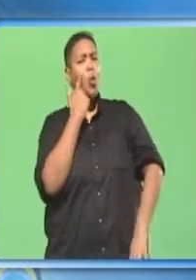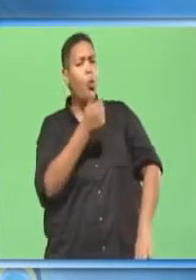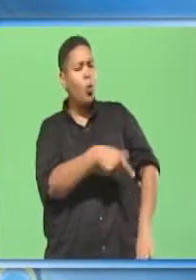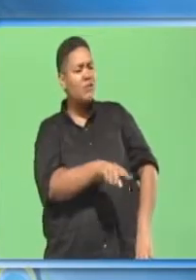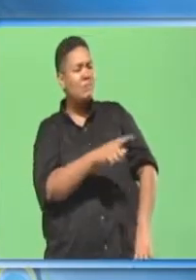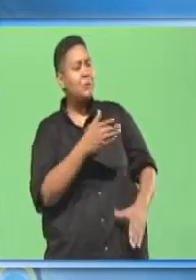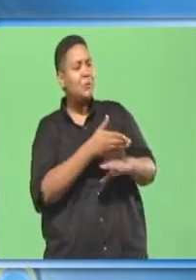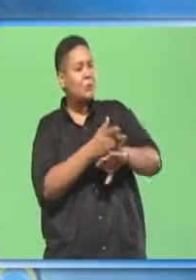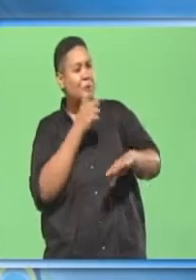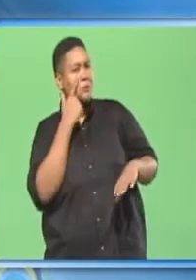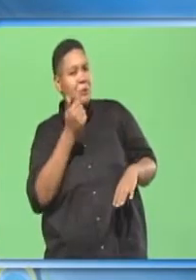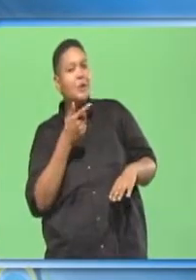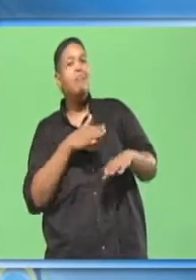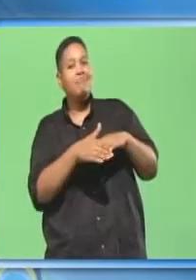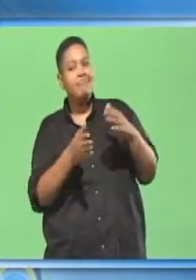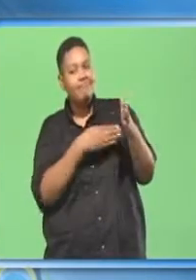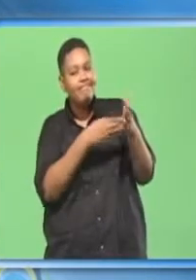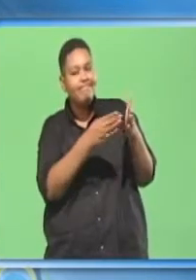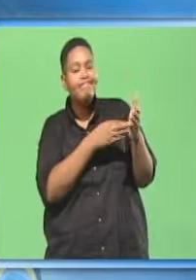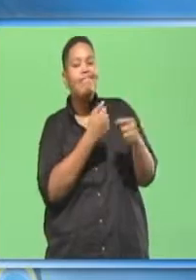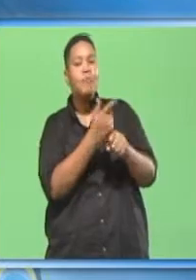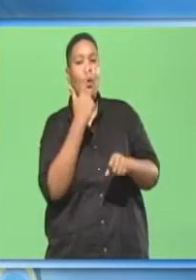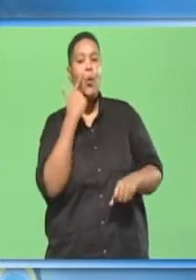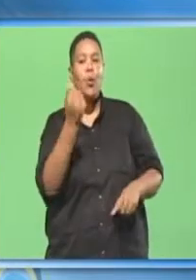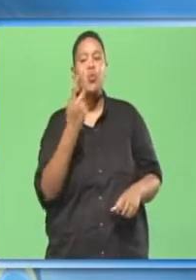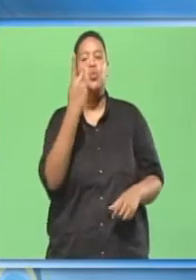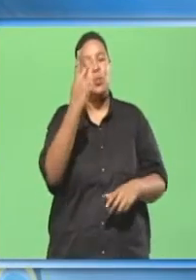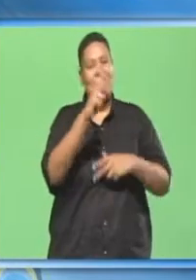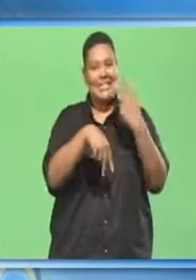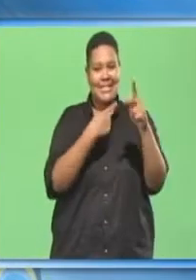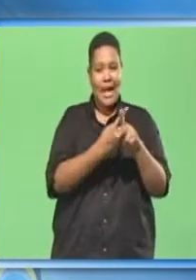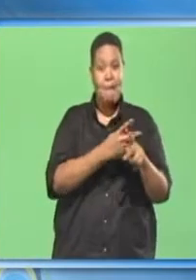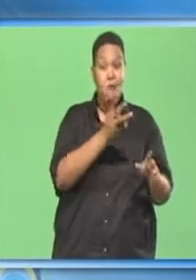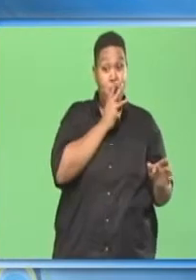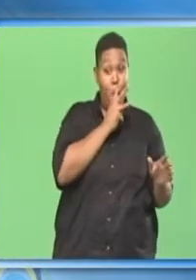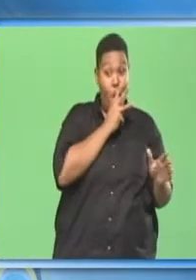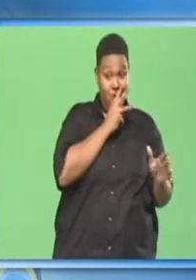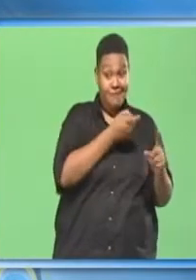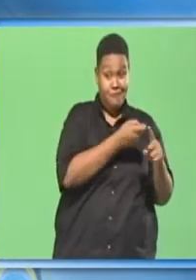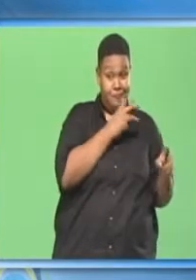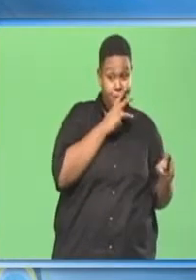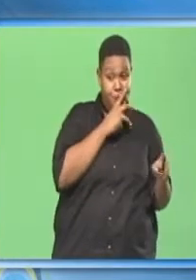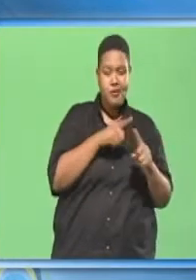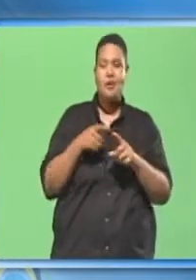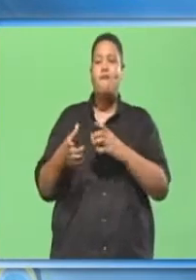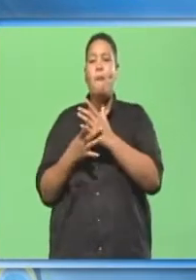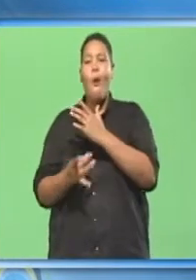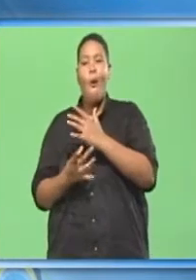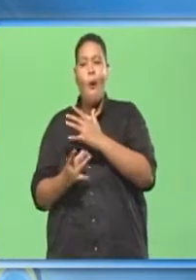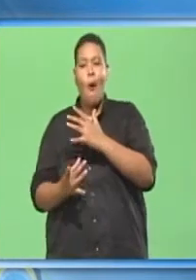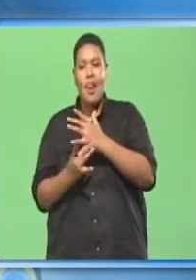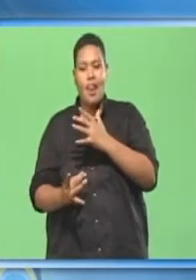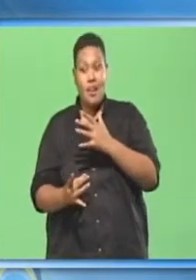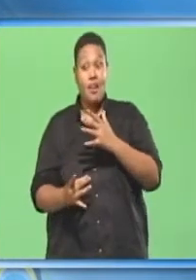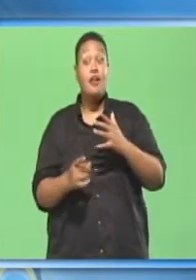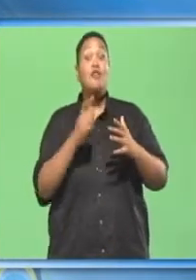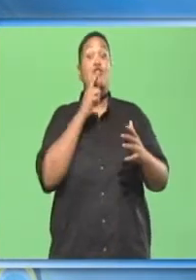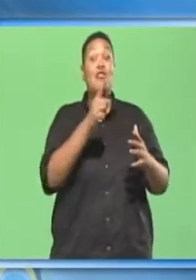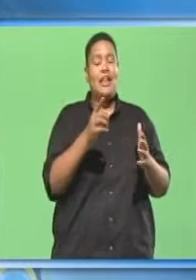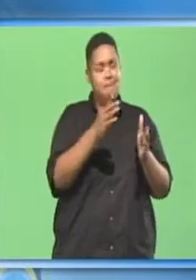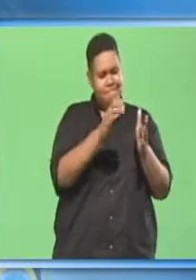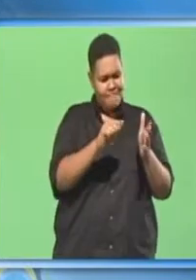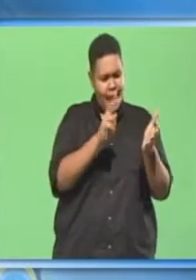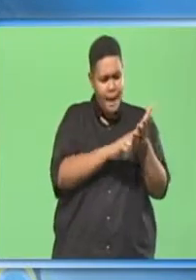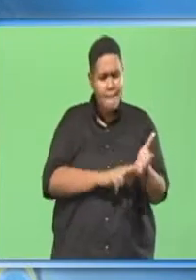wood. There are two main types of stains, water-based and oil-based. Stain can be